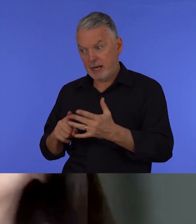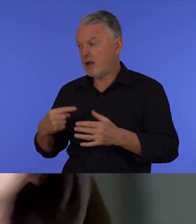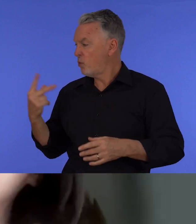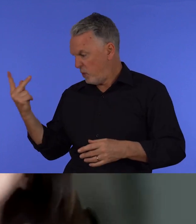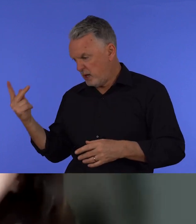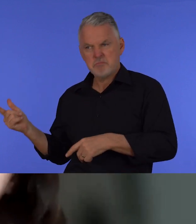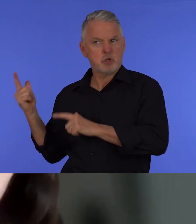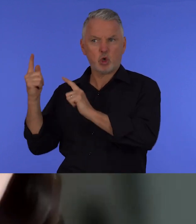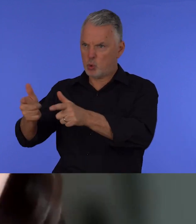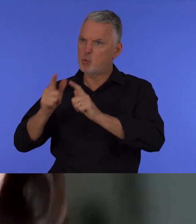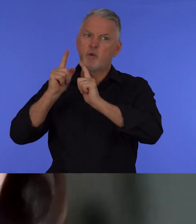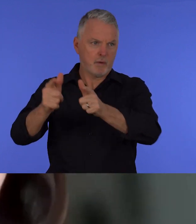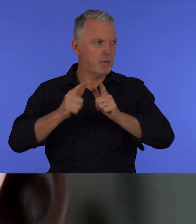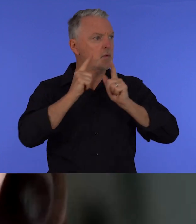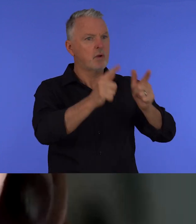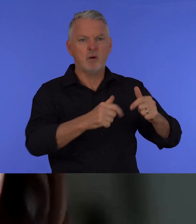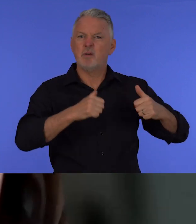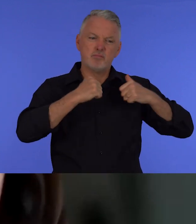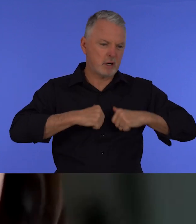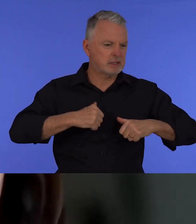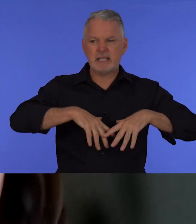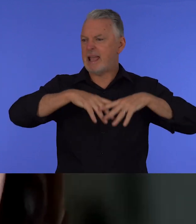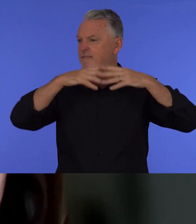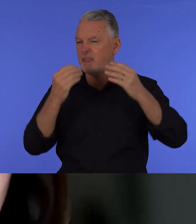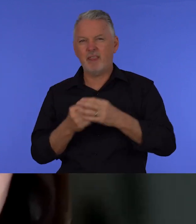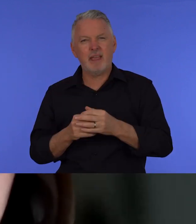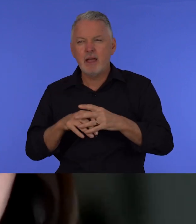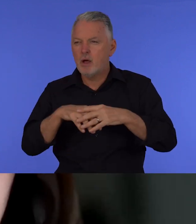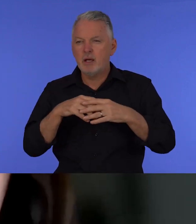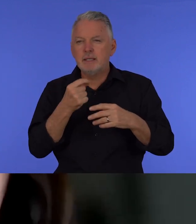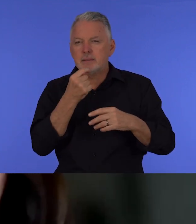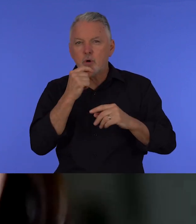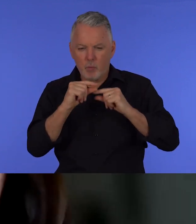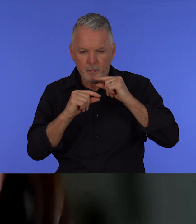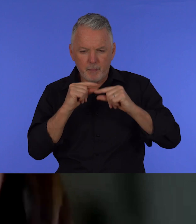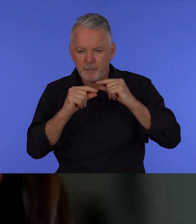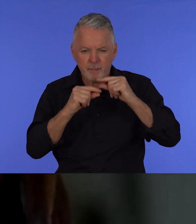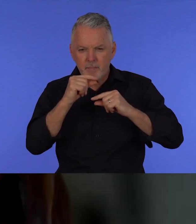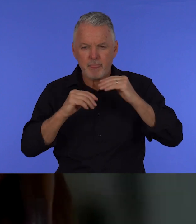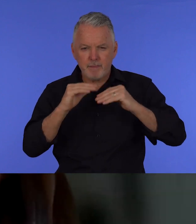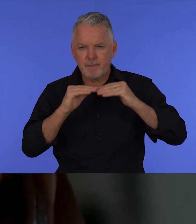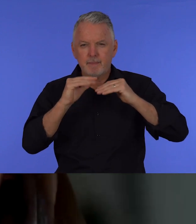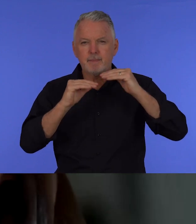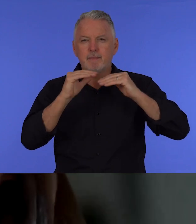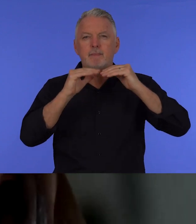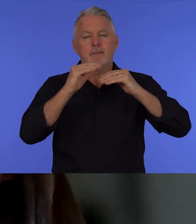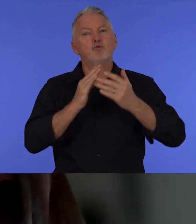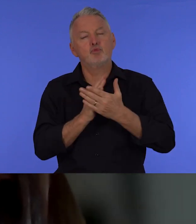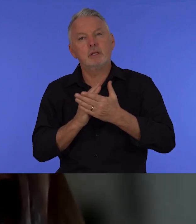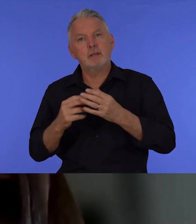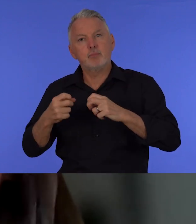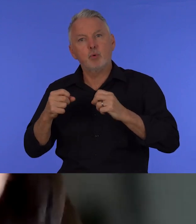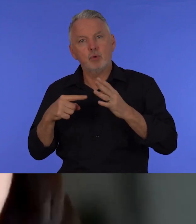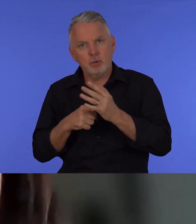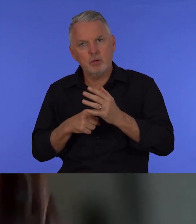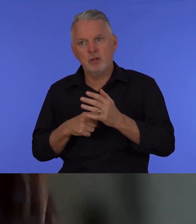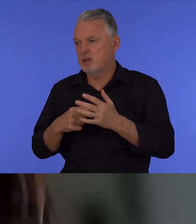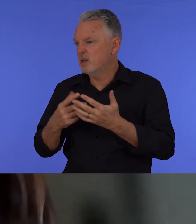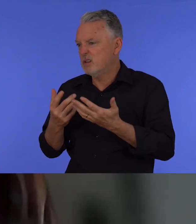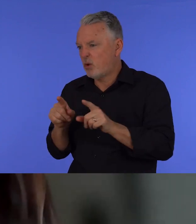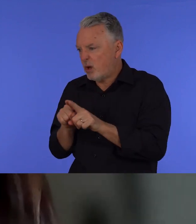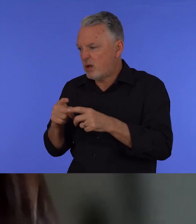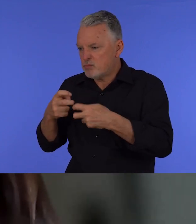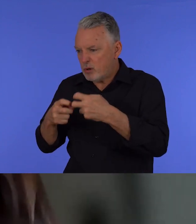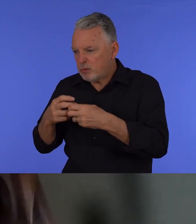take Ariana as many opportunities to, practice sequencing and practice navigating